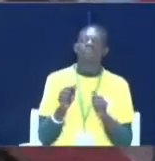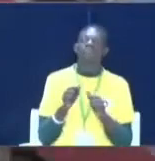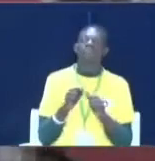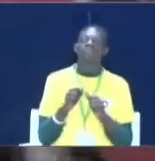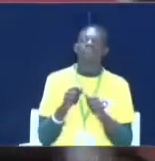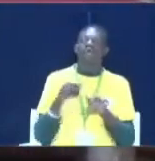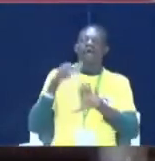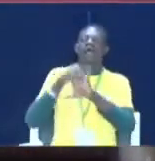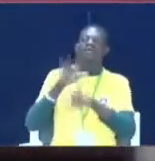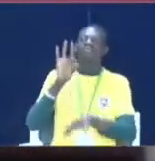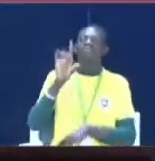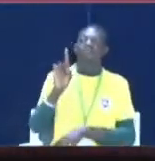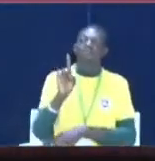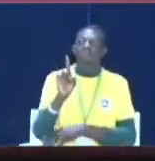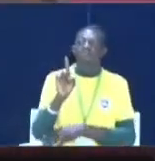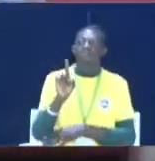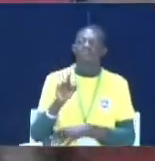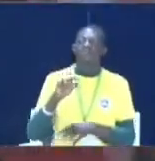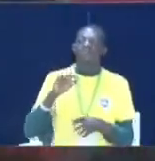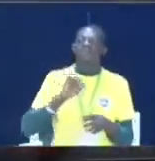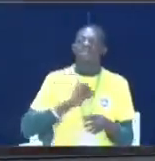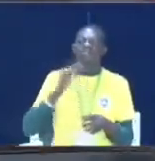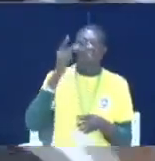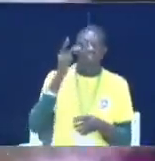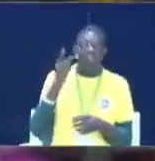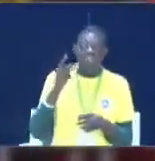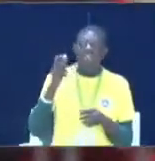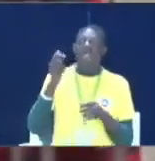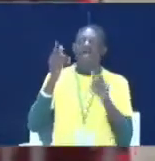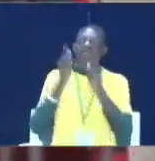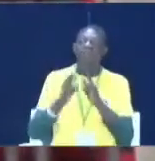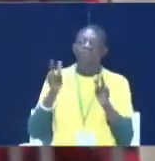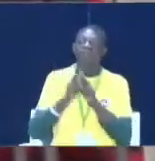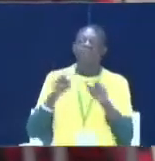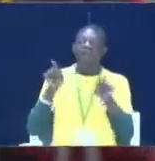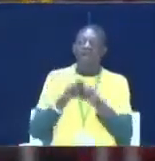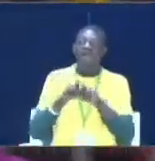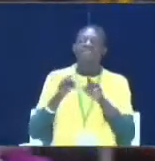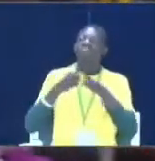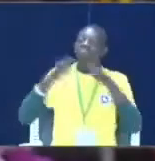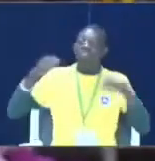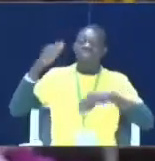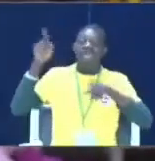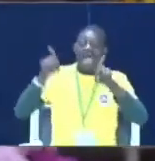At 81, I still see an auditorium as big as Ibadan.